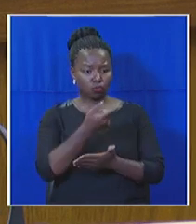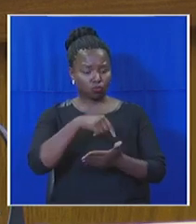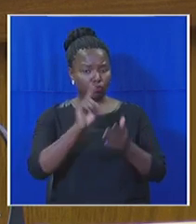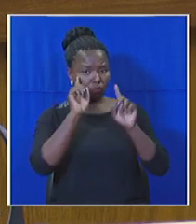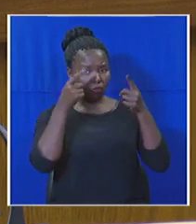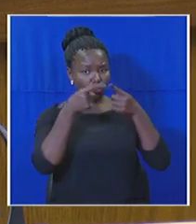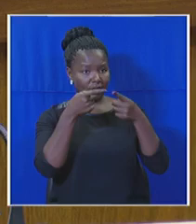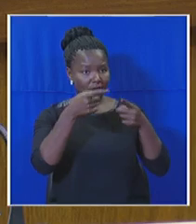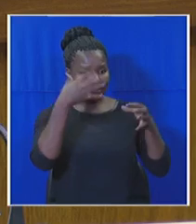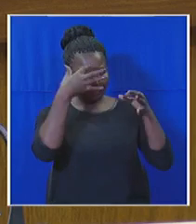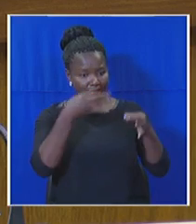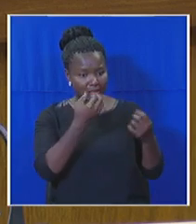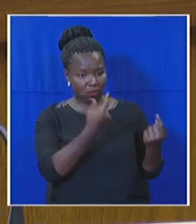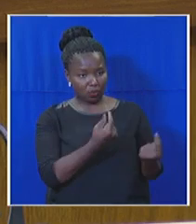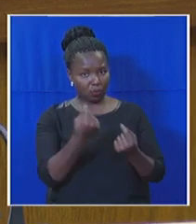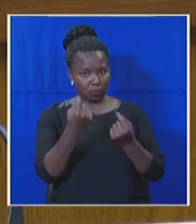the decisions